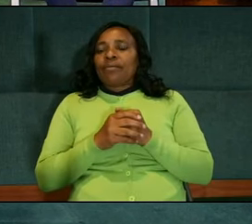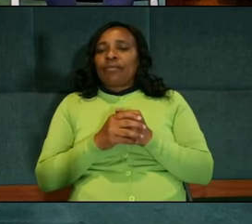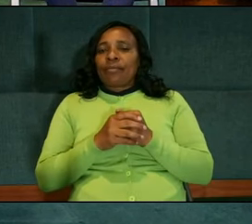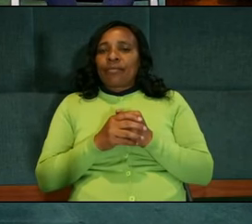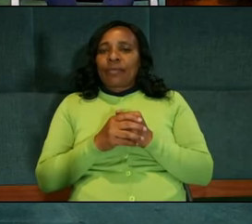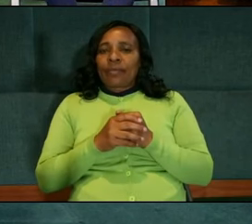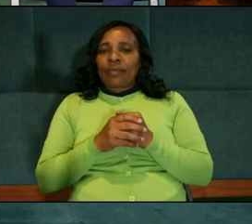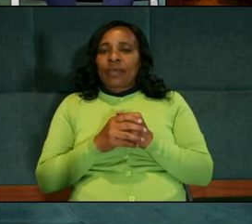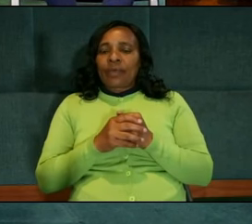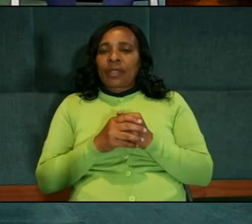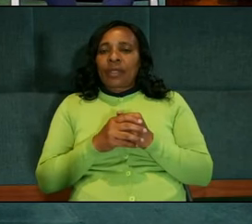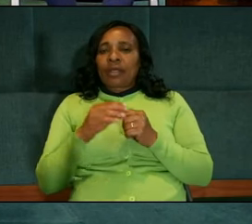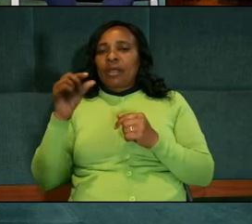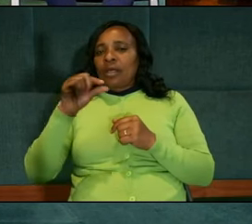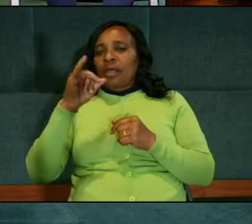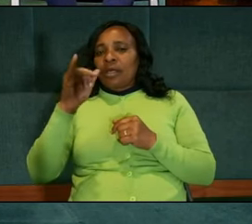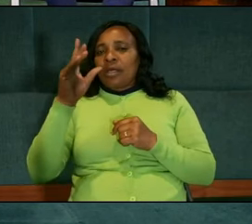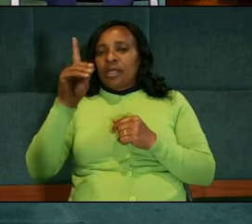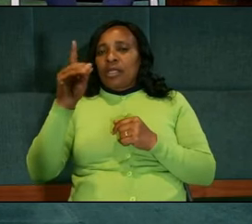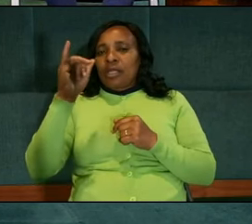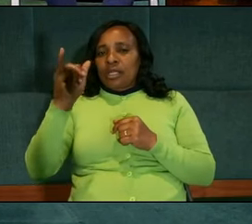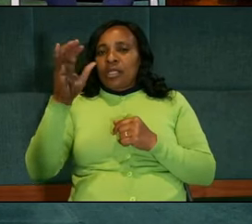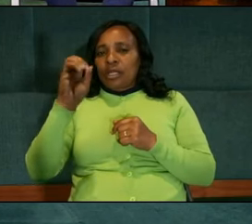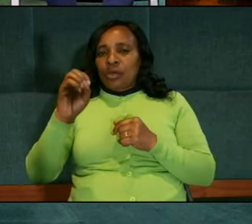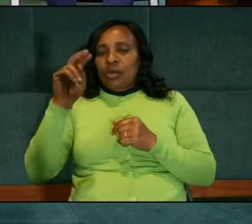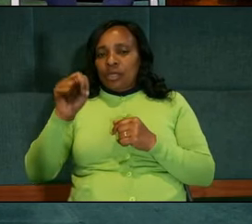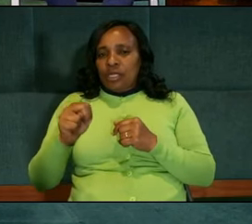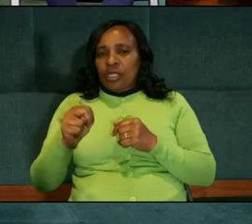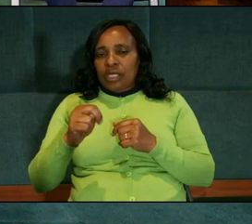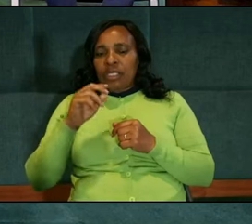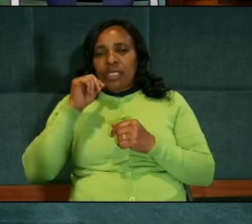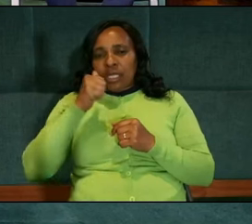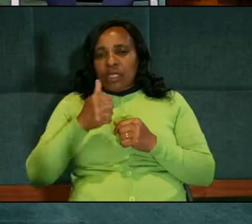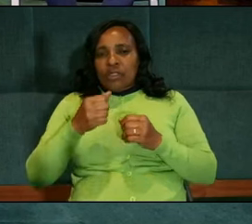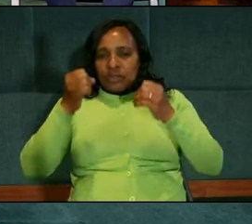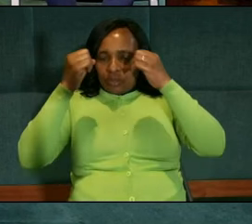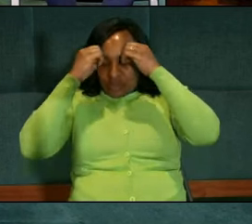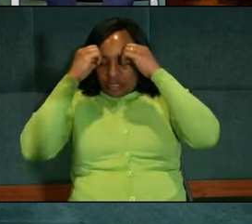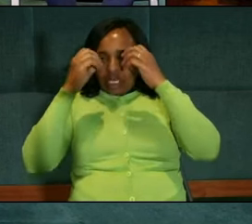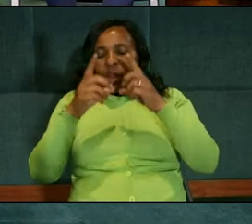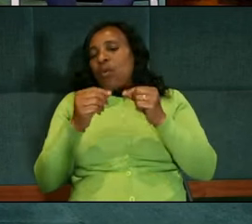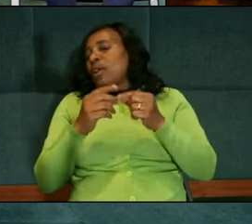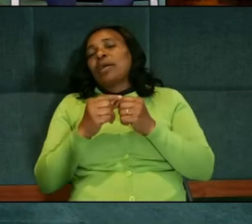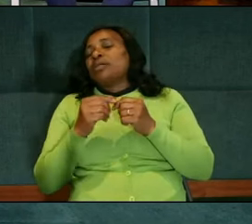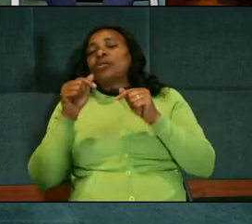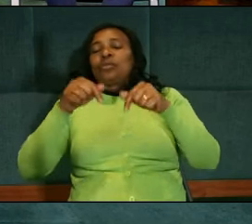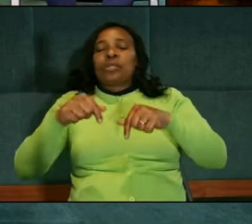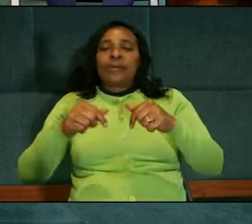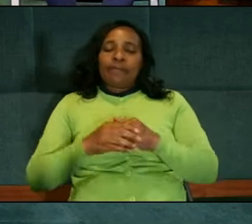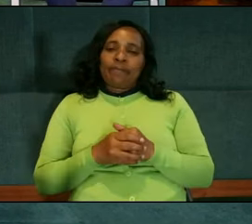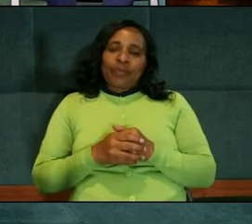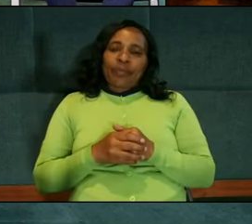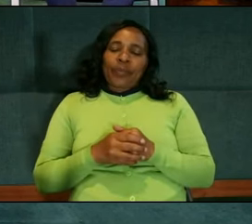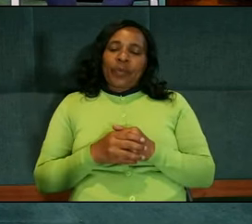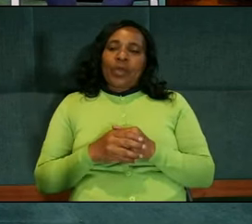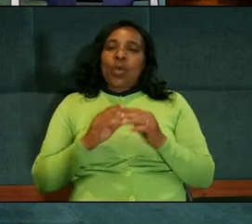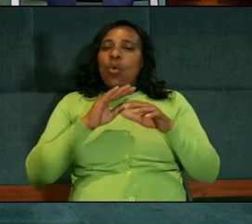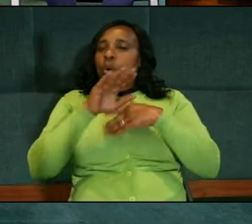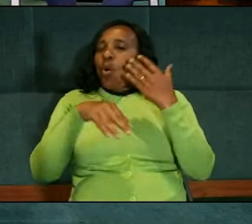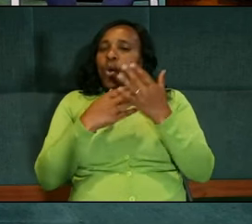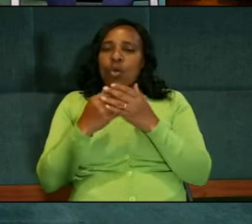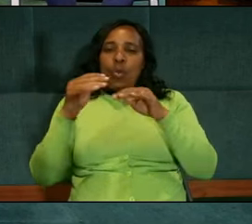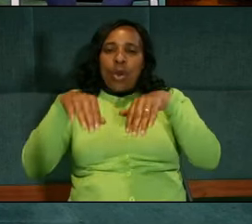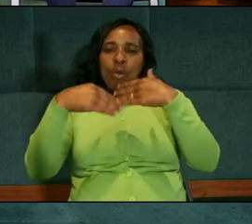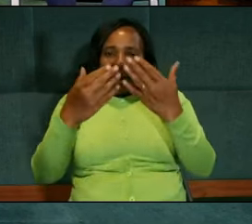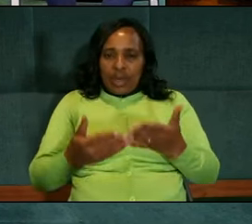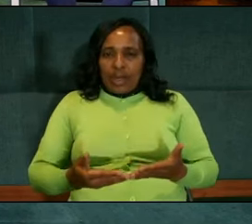you, Gideon. Gideon, and it's nice to study the word with you today. Okay, so welcome all.